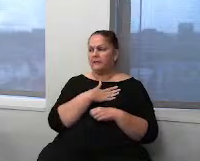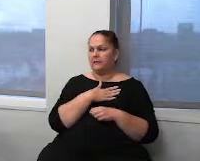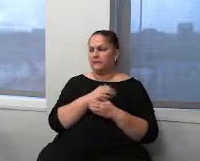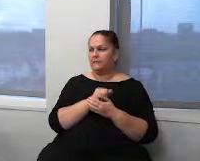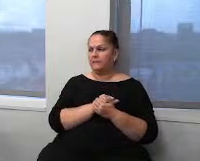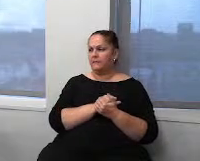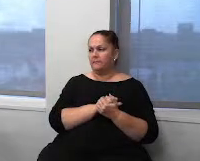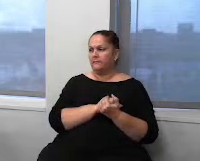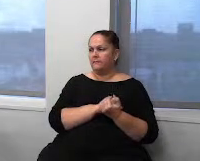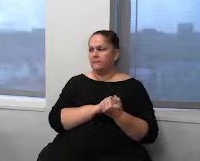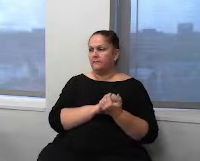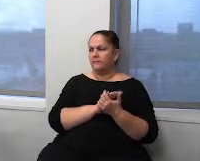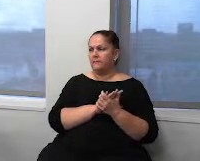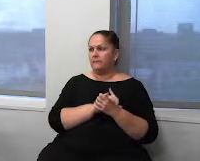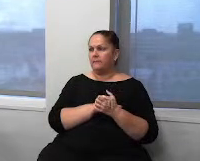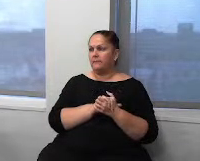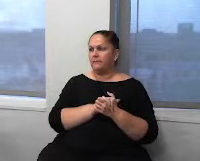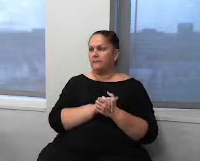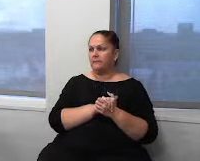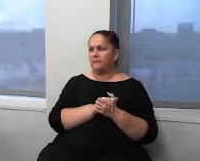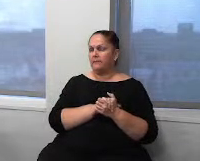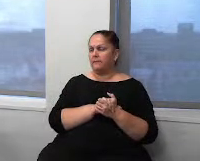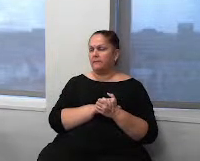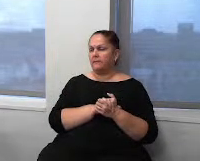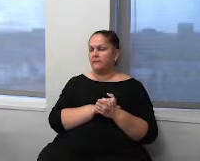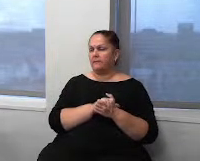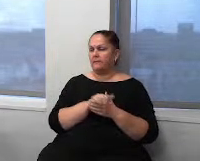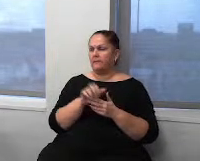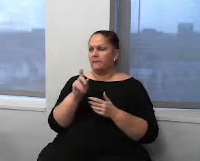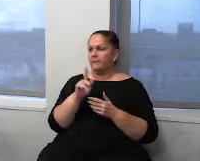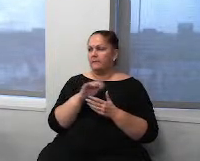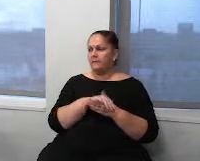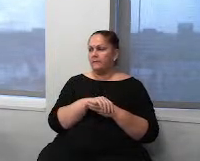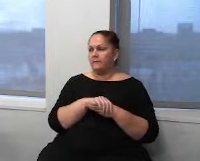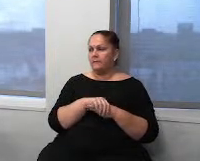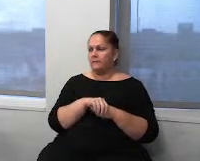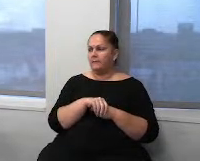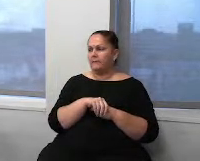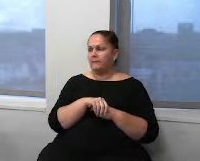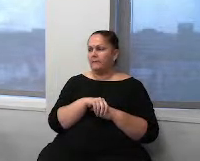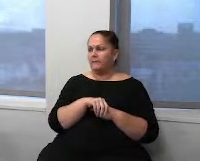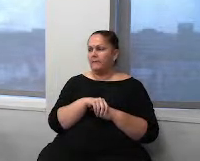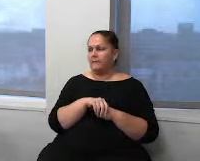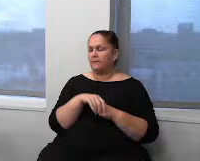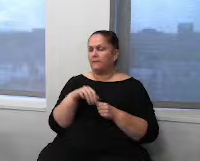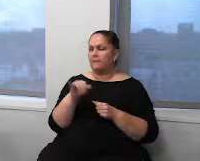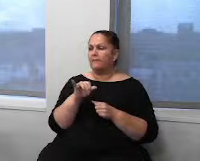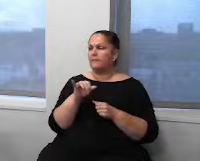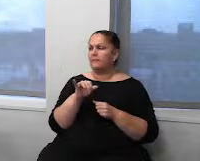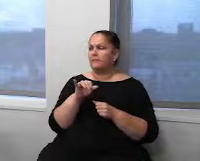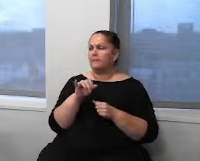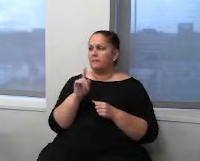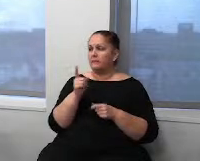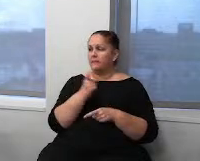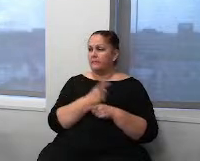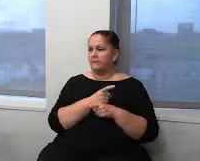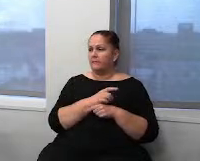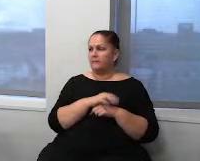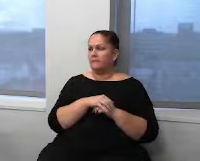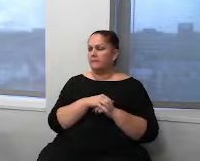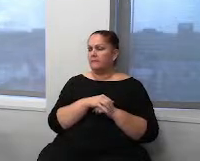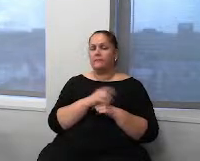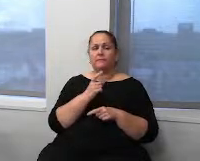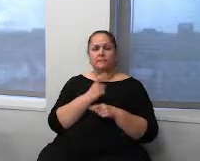If you'd scroll to the right, please. Thank you. Okay. And same basic layout